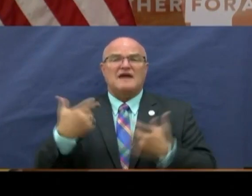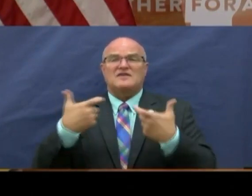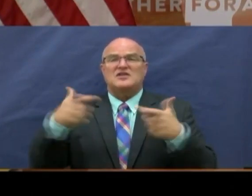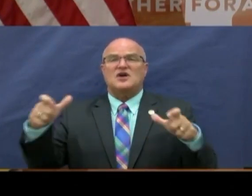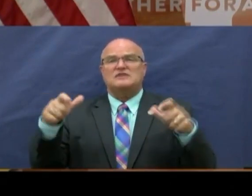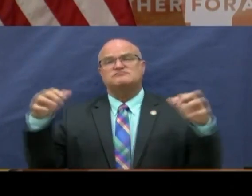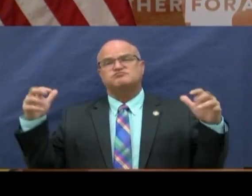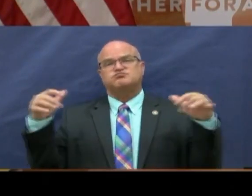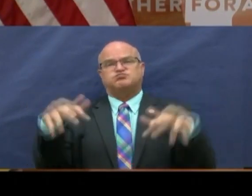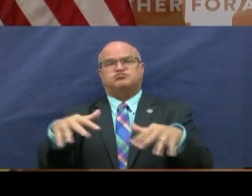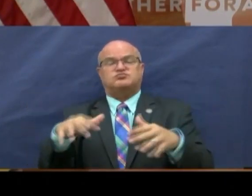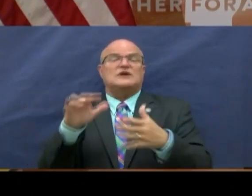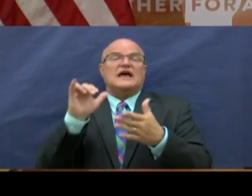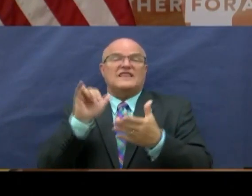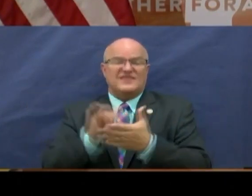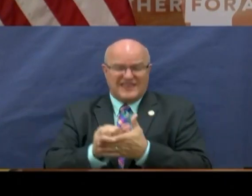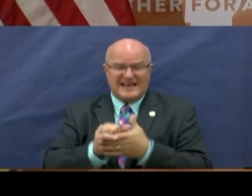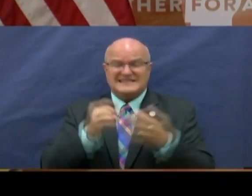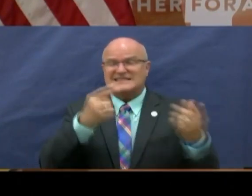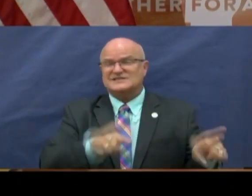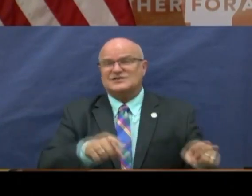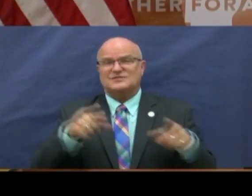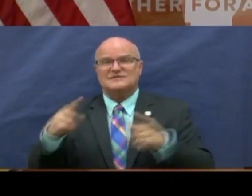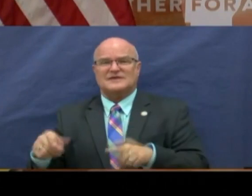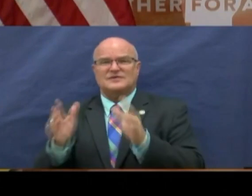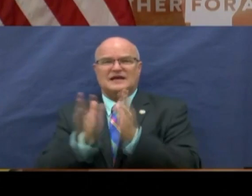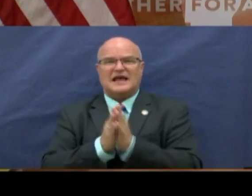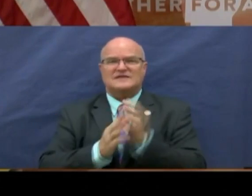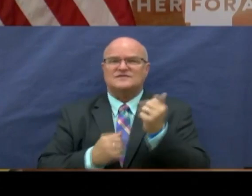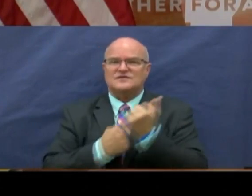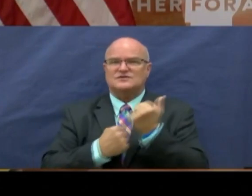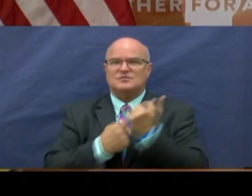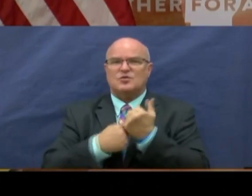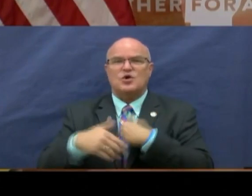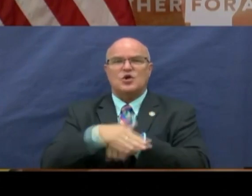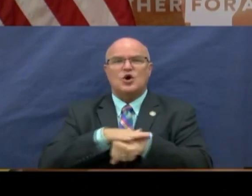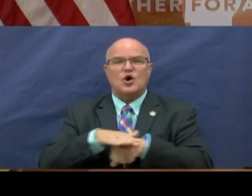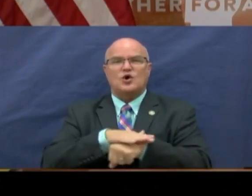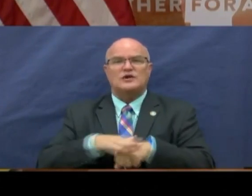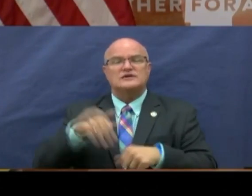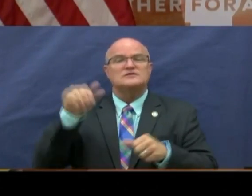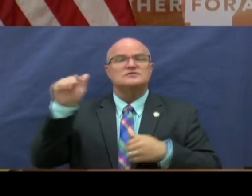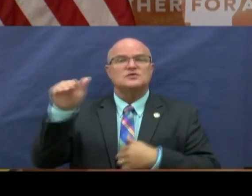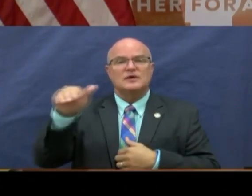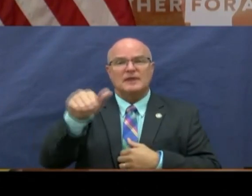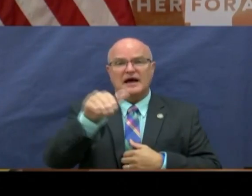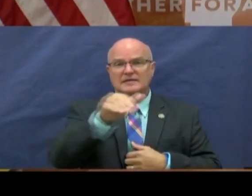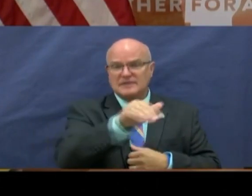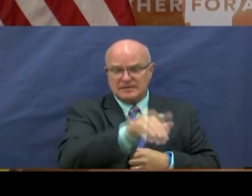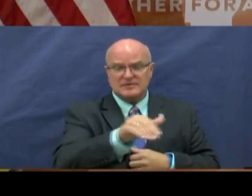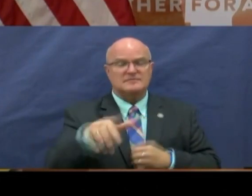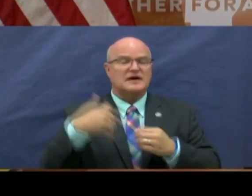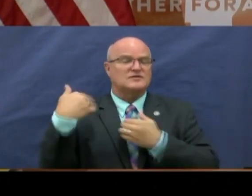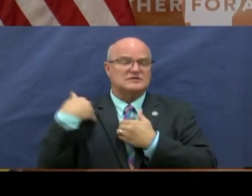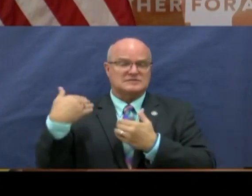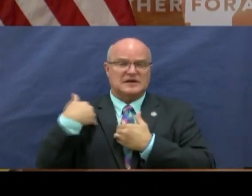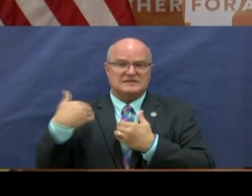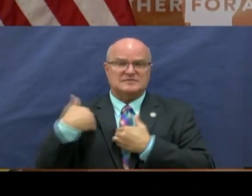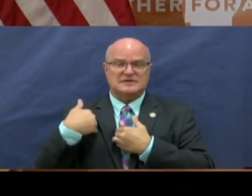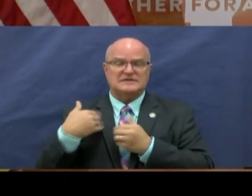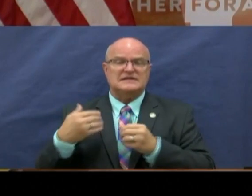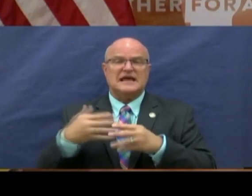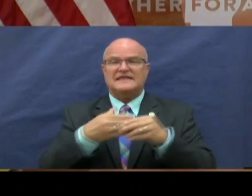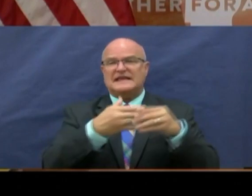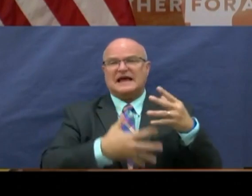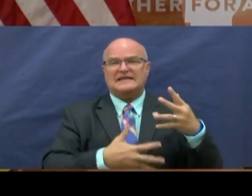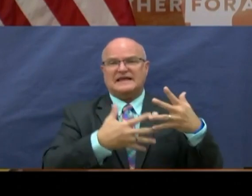gathering. Those are the circumstances that we ask for the support locally, just to remind people of their responsibility and their